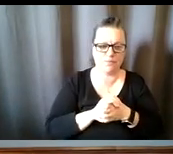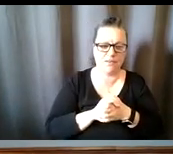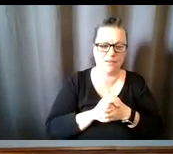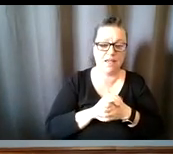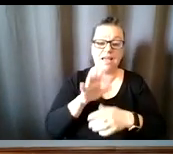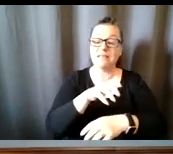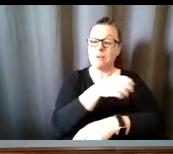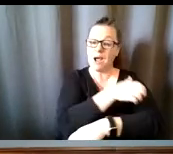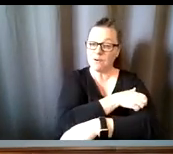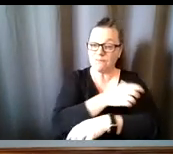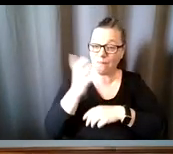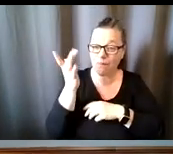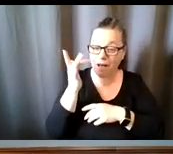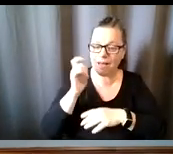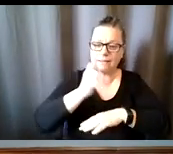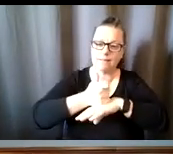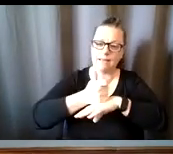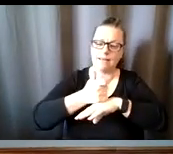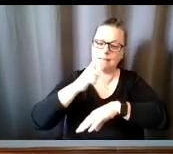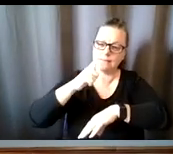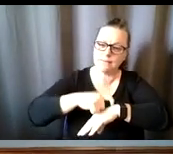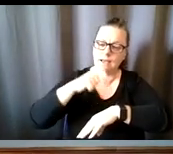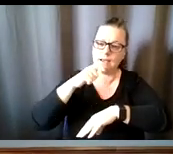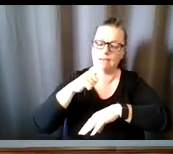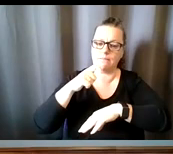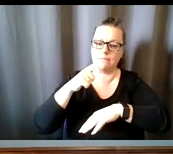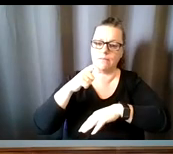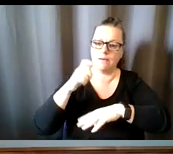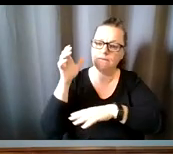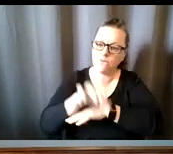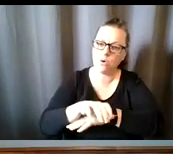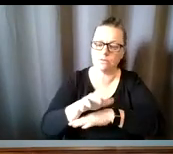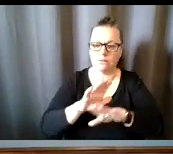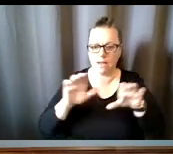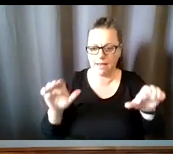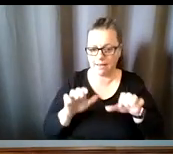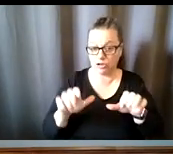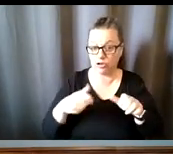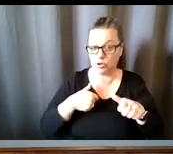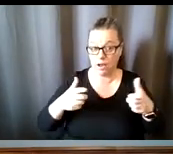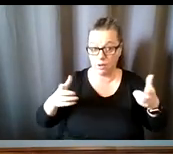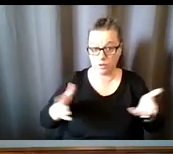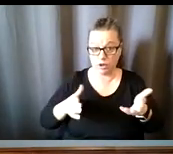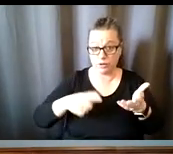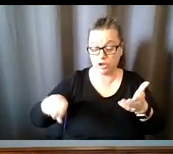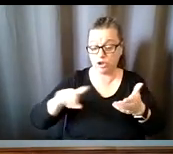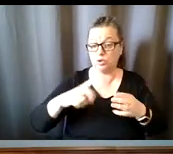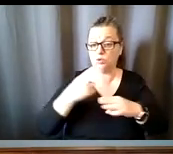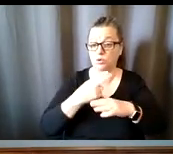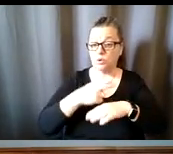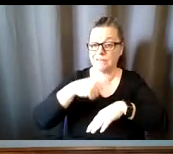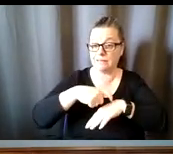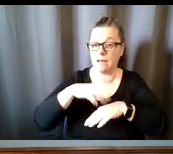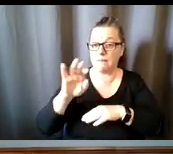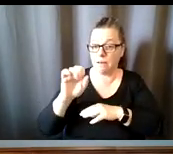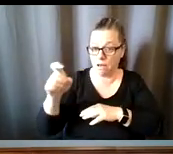powerful because it sets a set time forces action. And so I would encourage you to use a time box as you